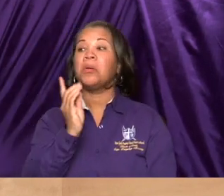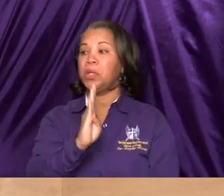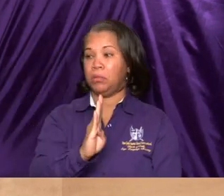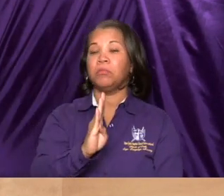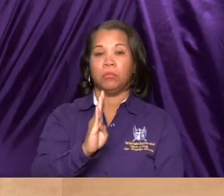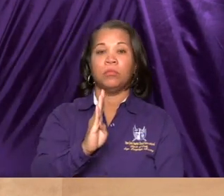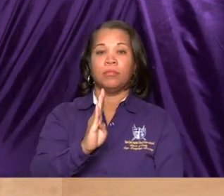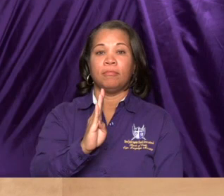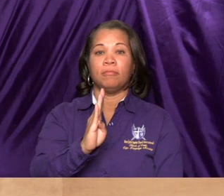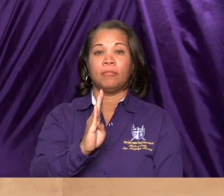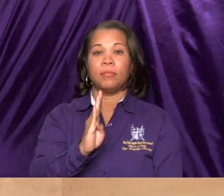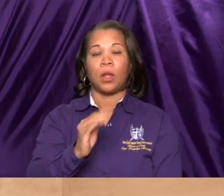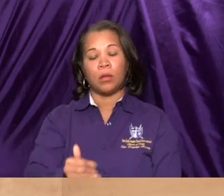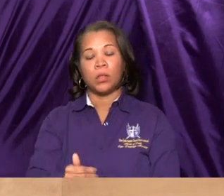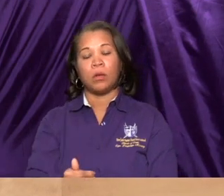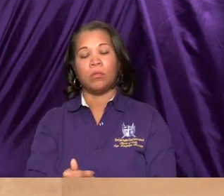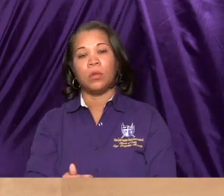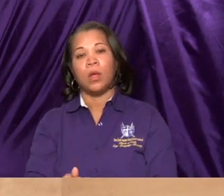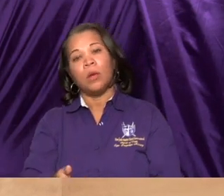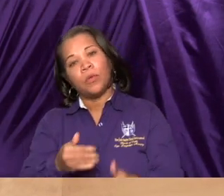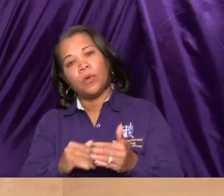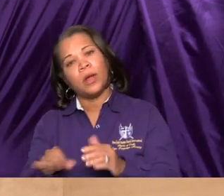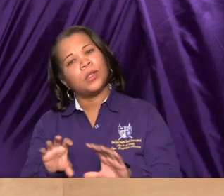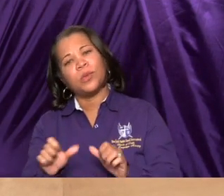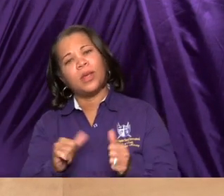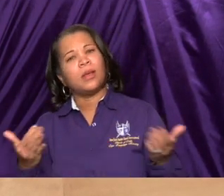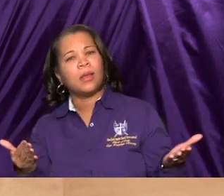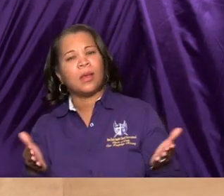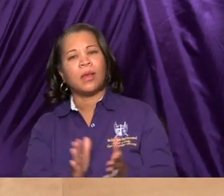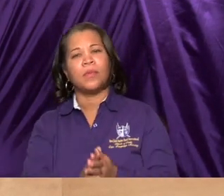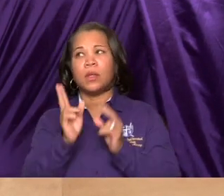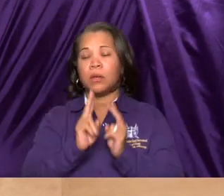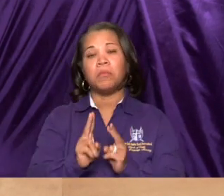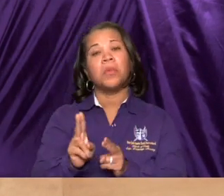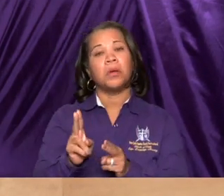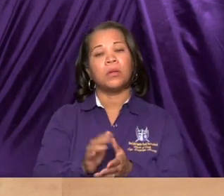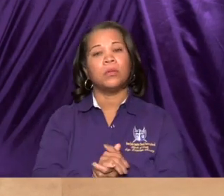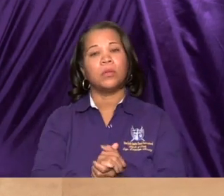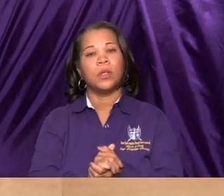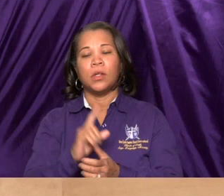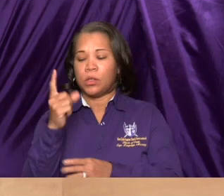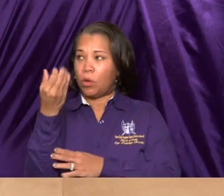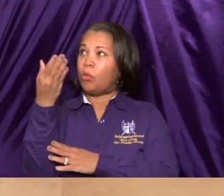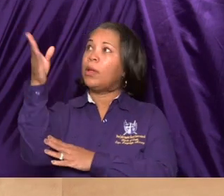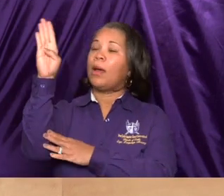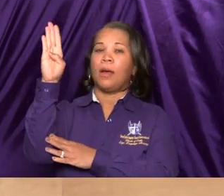So before I can do anything, I have to give homage to the only God